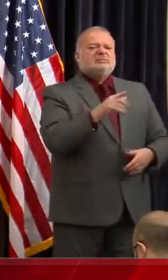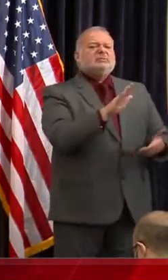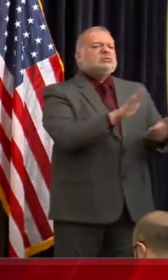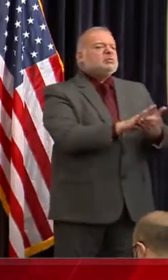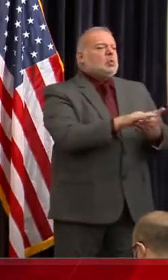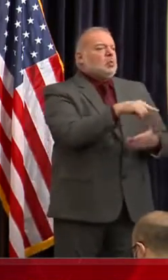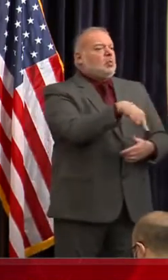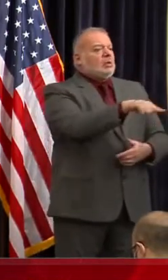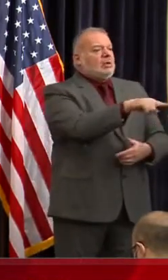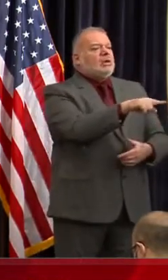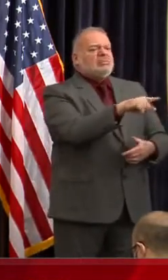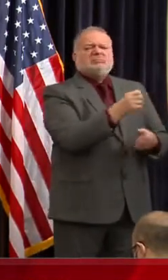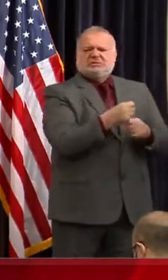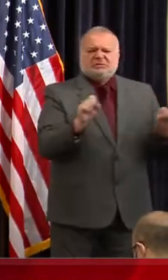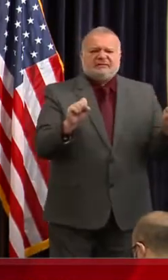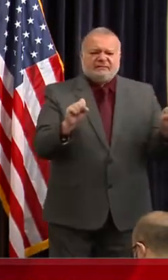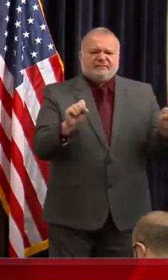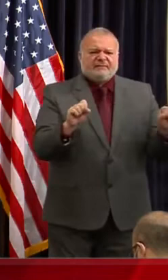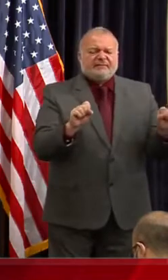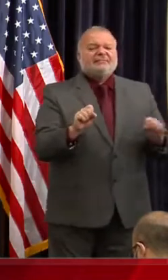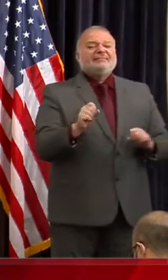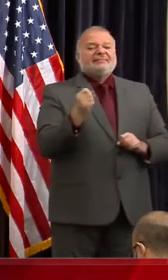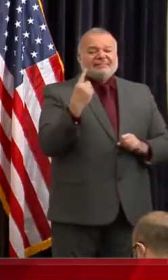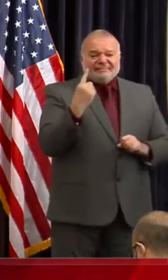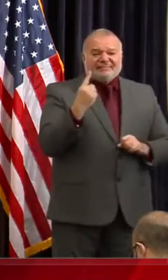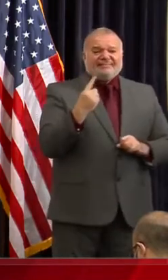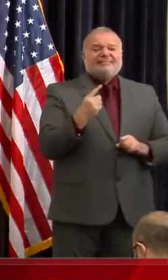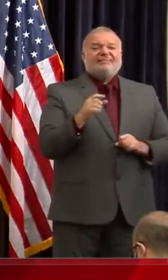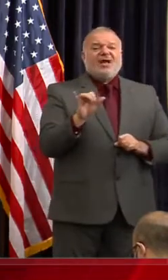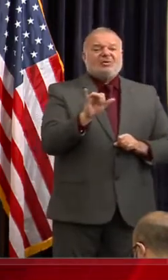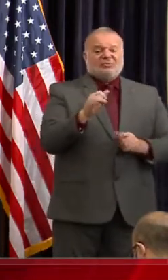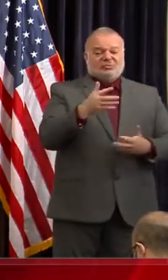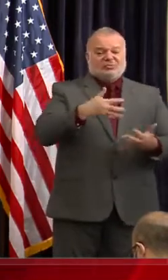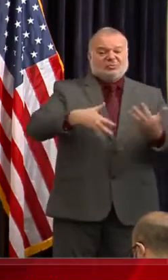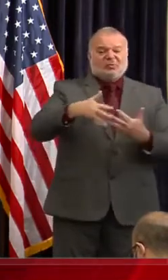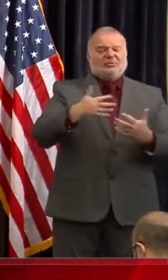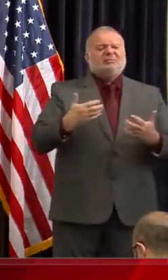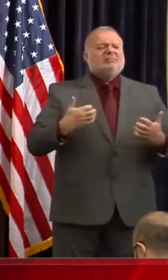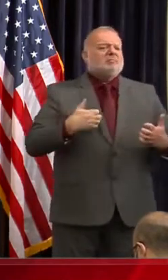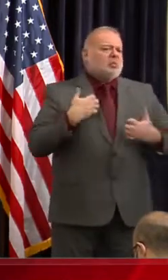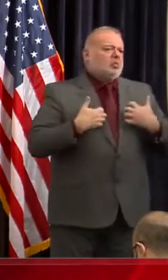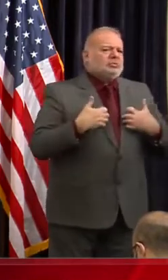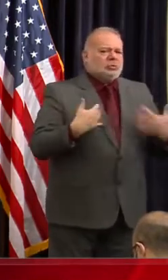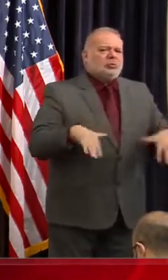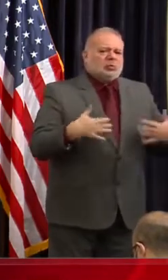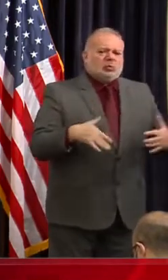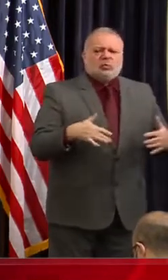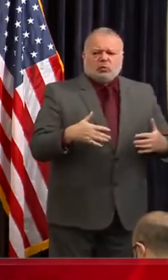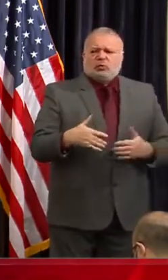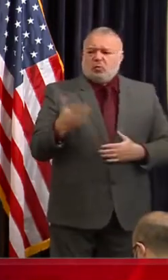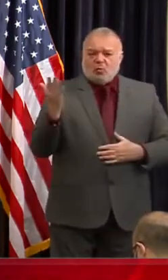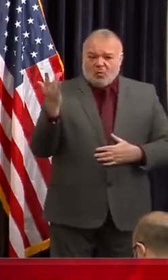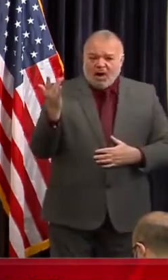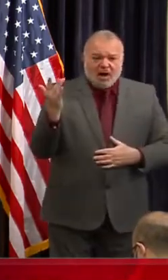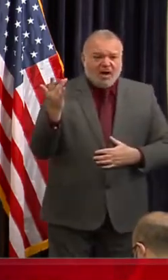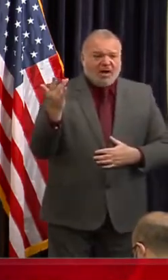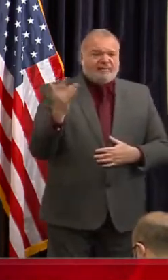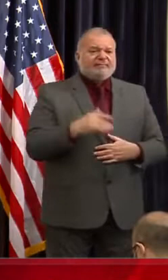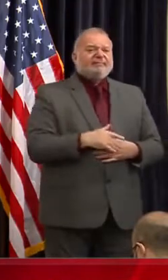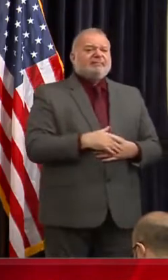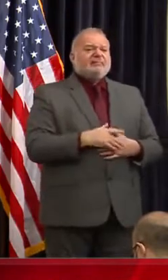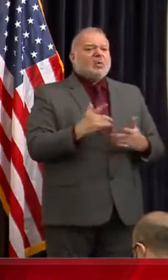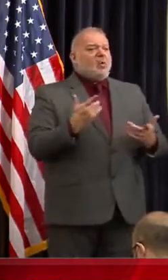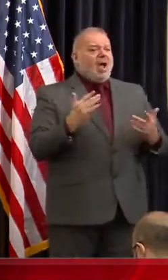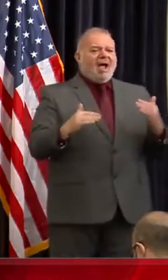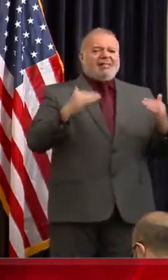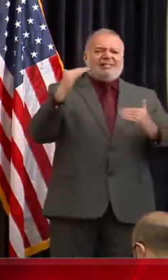it's also healthy for children to be with each other and with trained, caring adults.